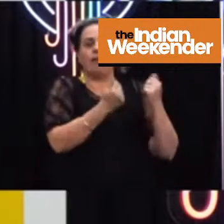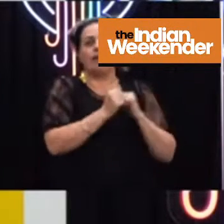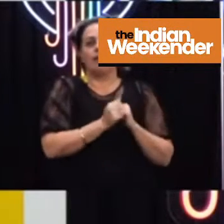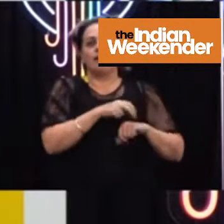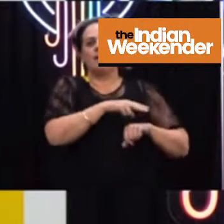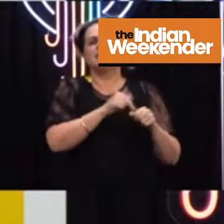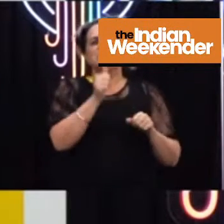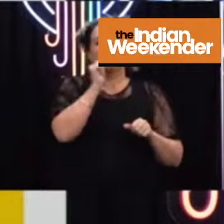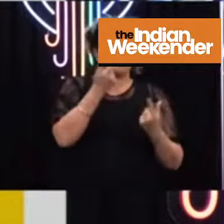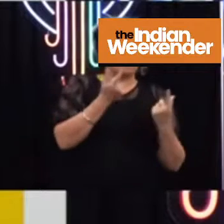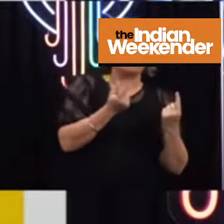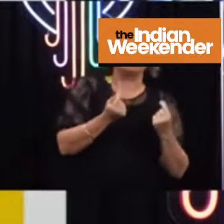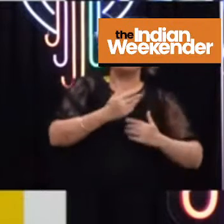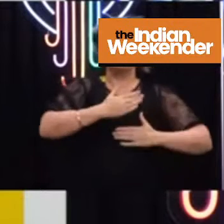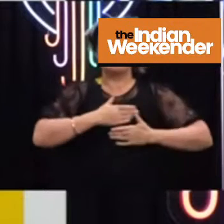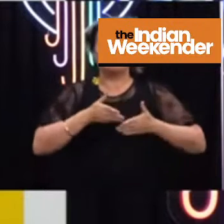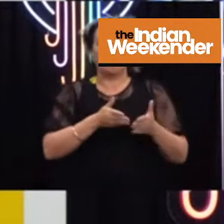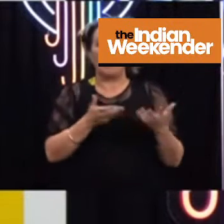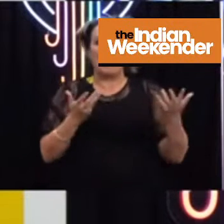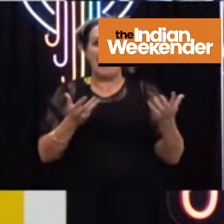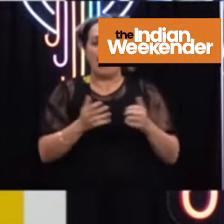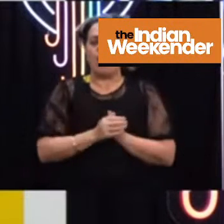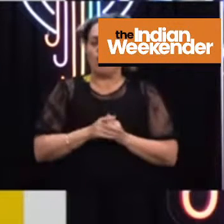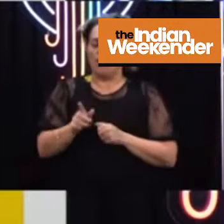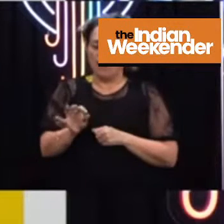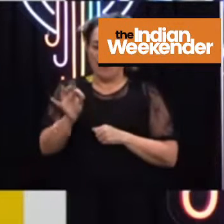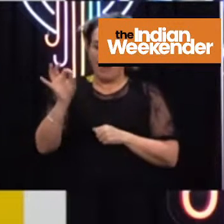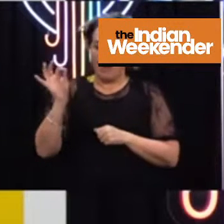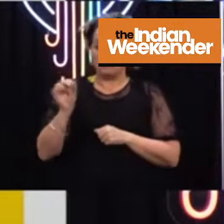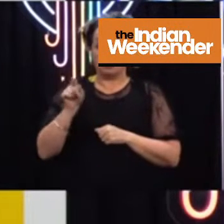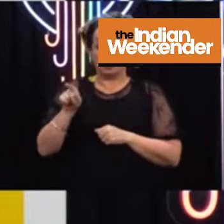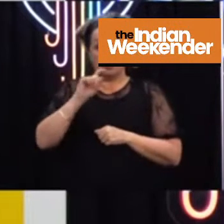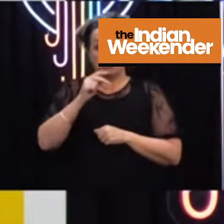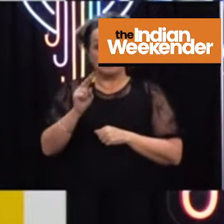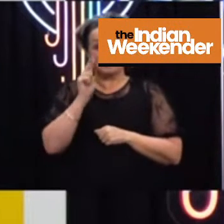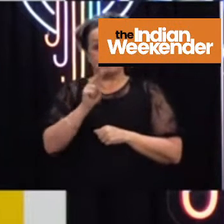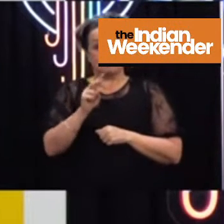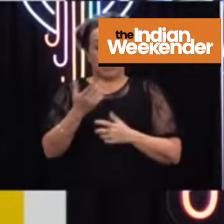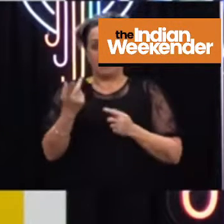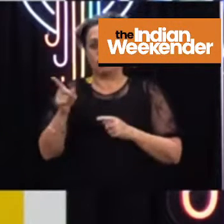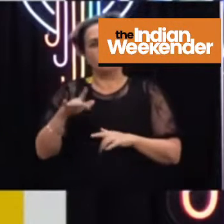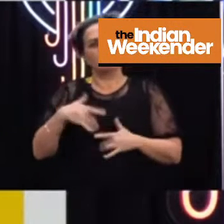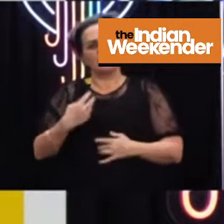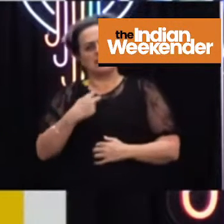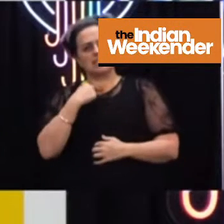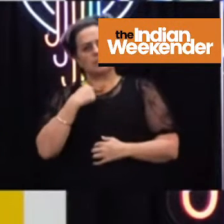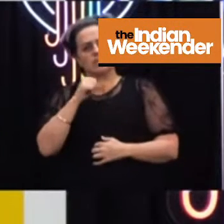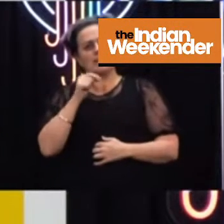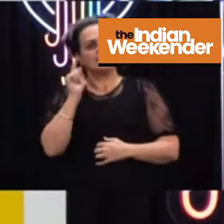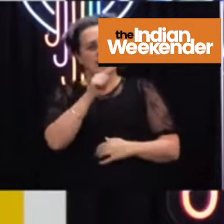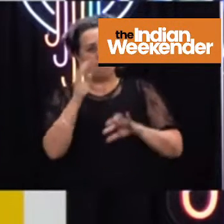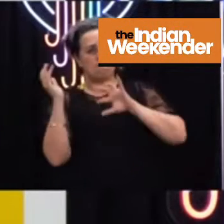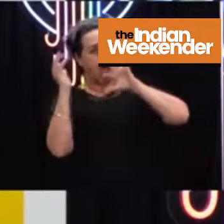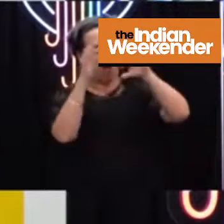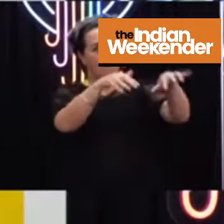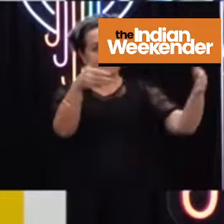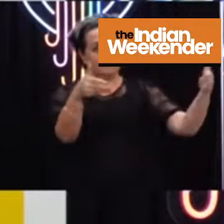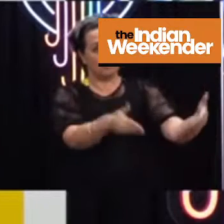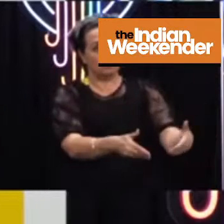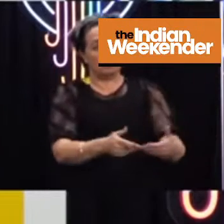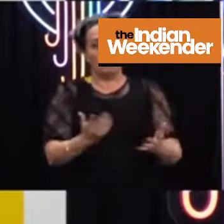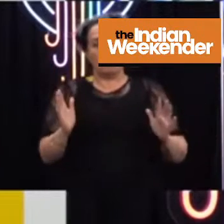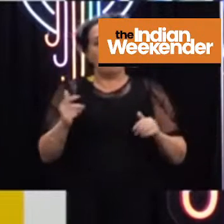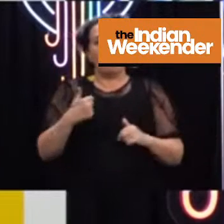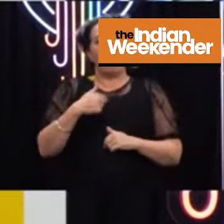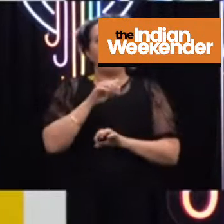placed to determine how to do that safely. So you would be disappointed to see a large-scale gathering in level 4? I'm not going to stand here and make judgments around